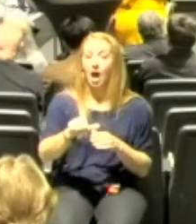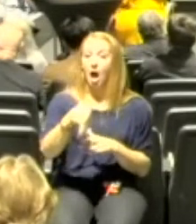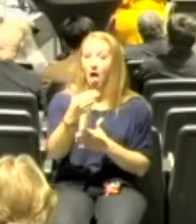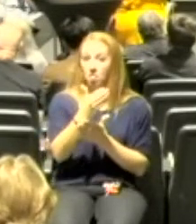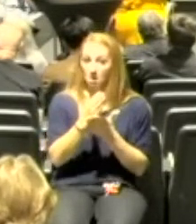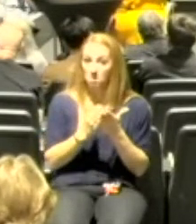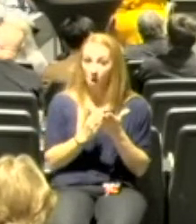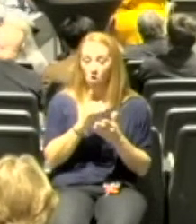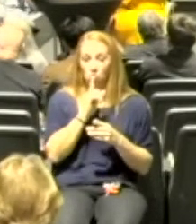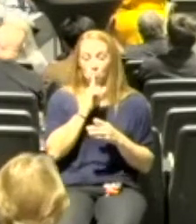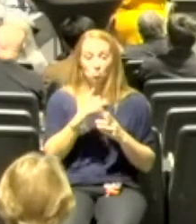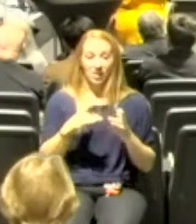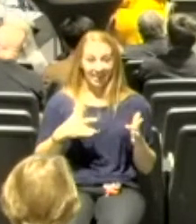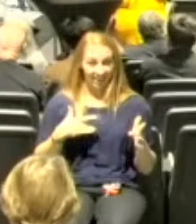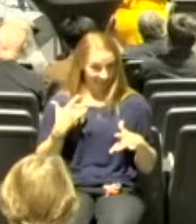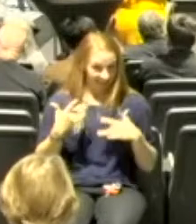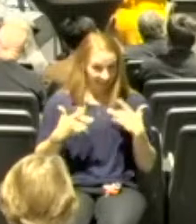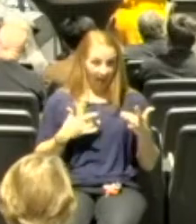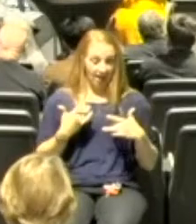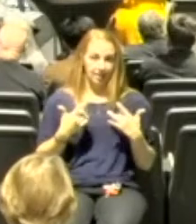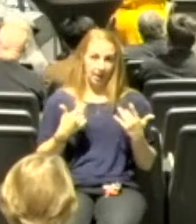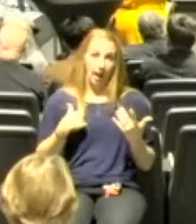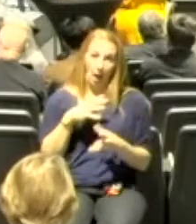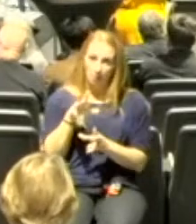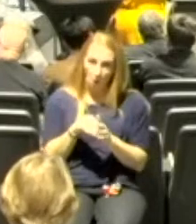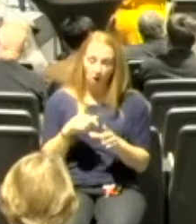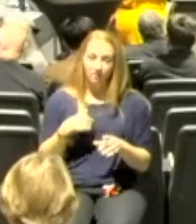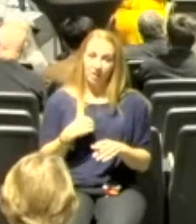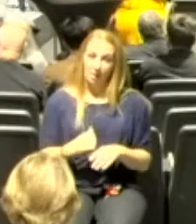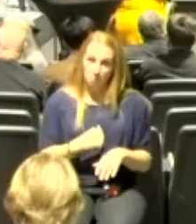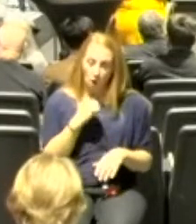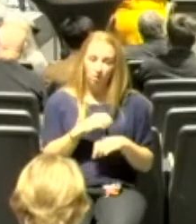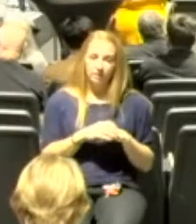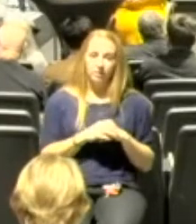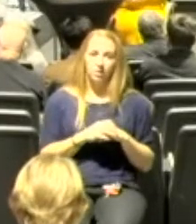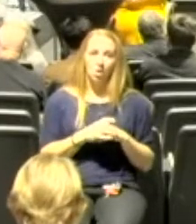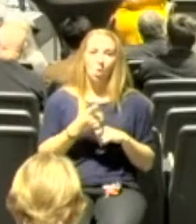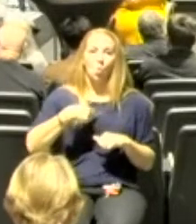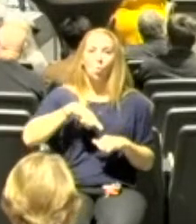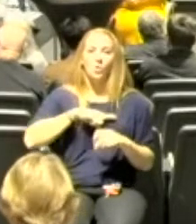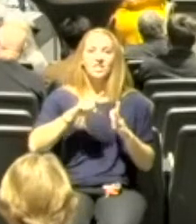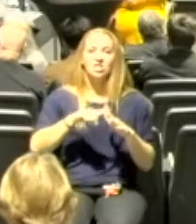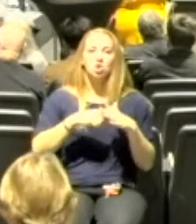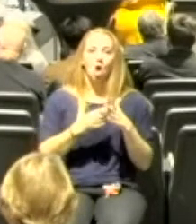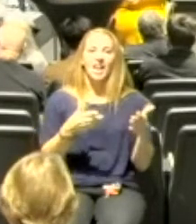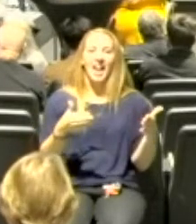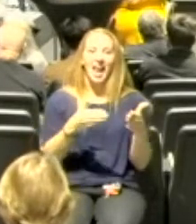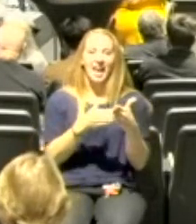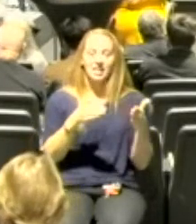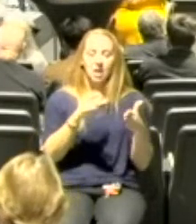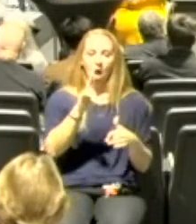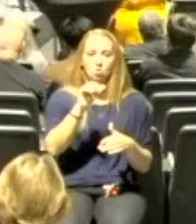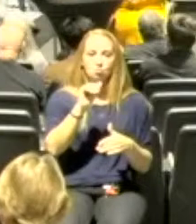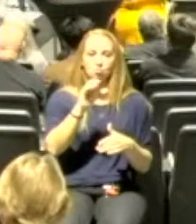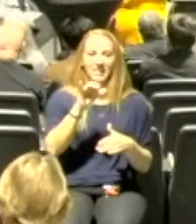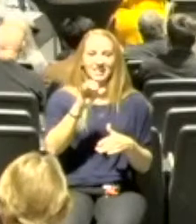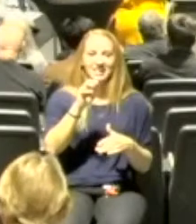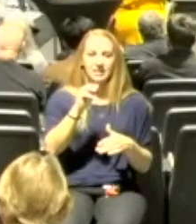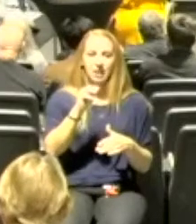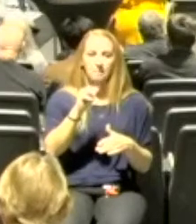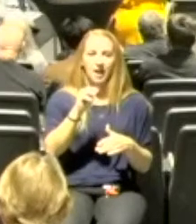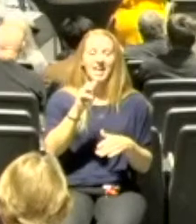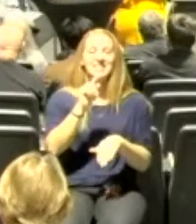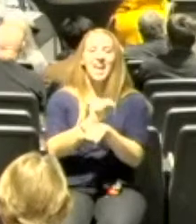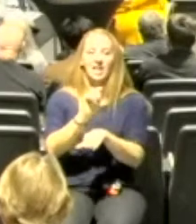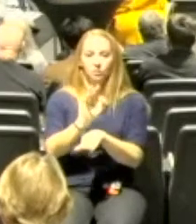that has been really exciting and I'm a part of and I'm very proud to be a part of is we started an anti-racism task force on campus. There's a